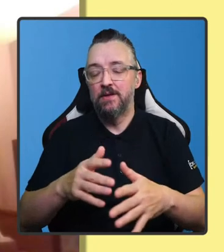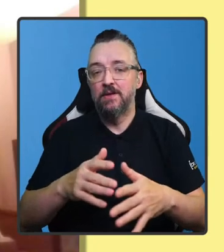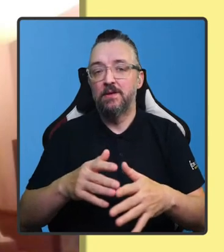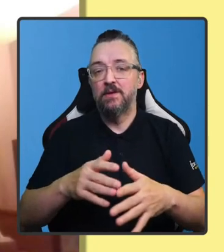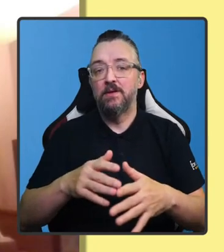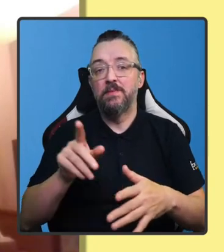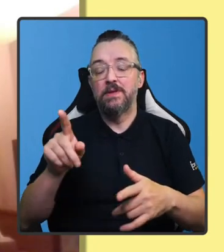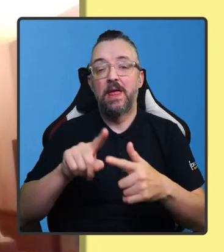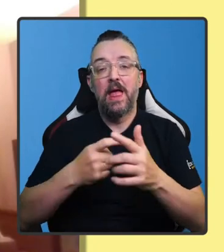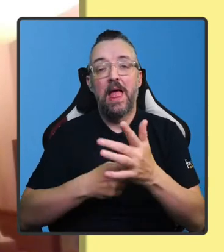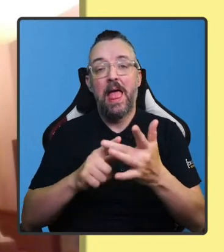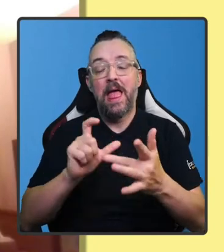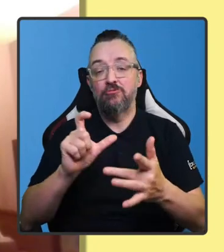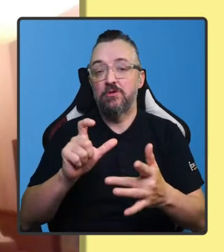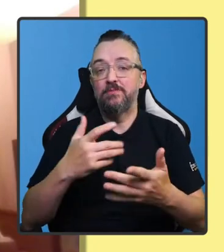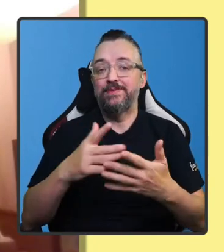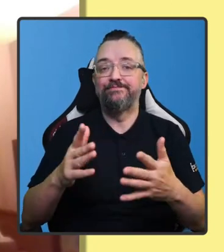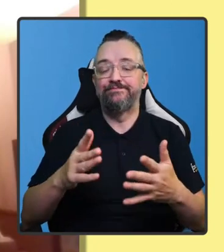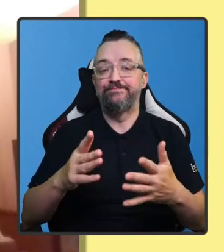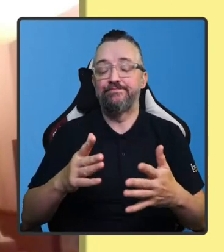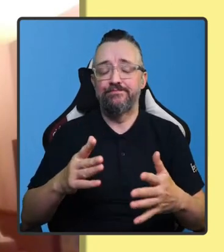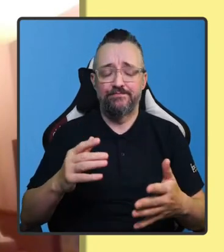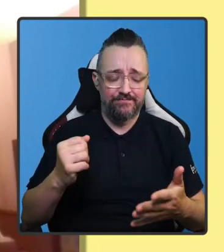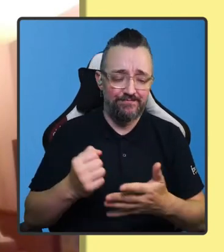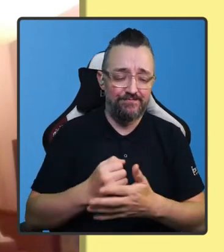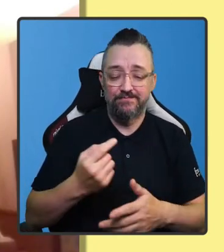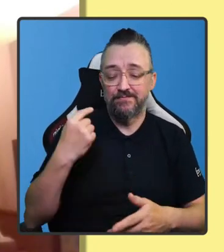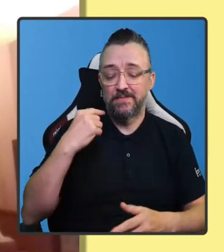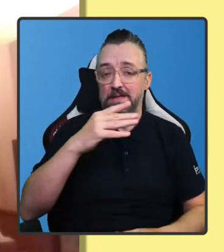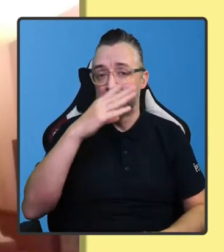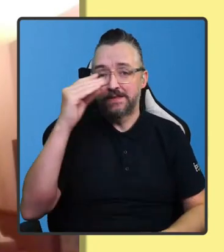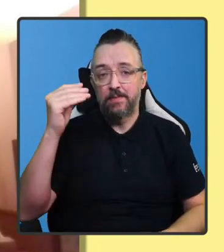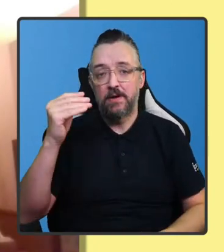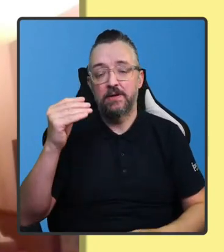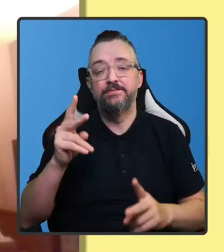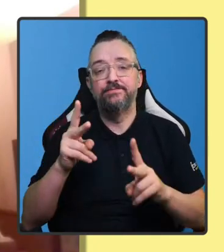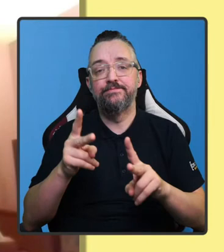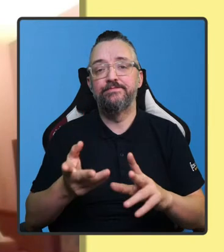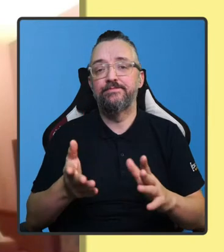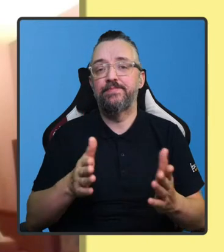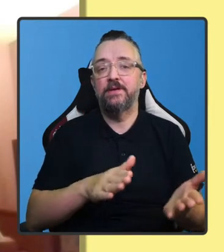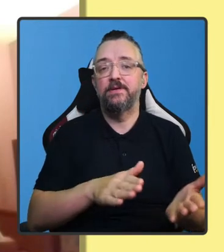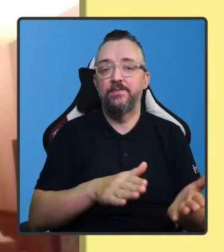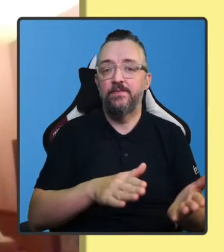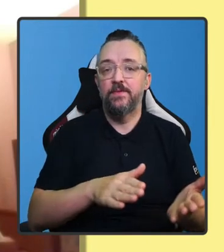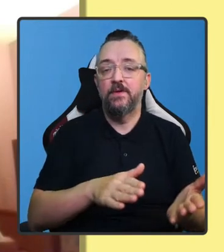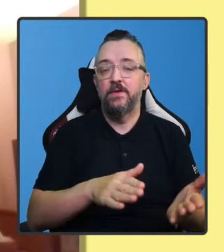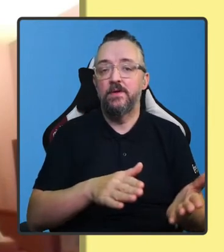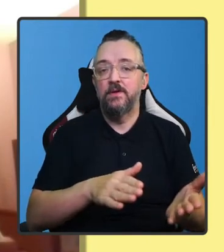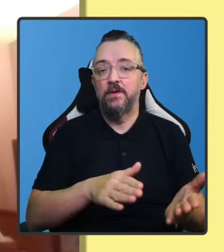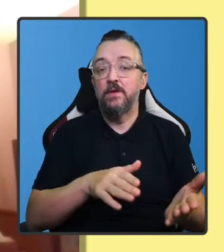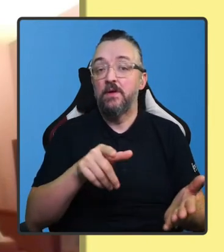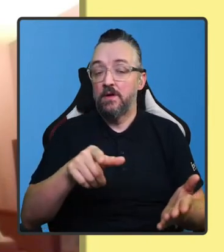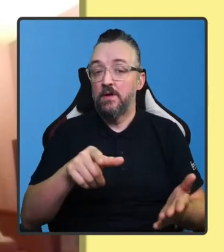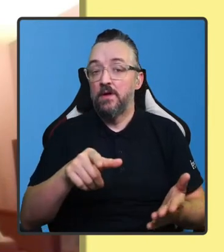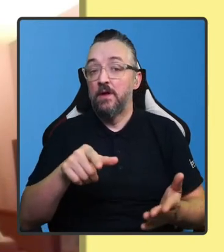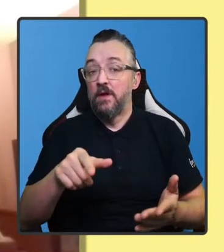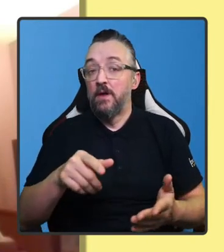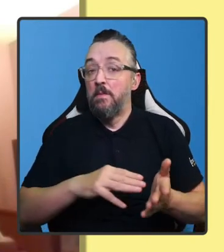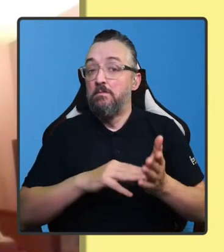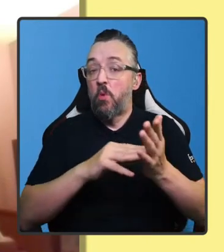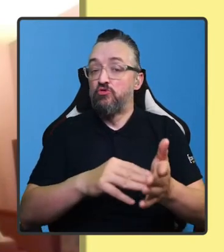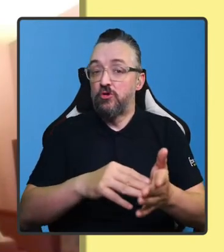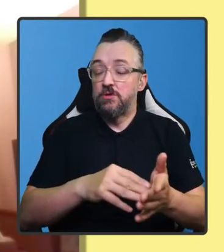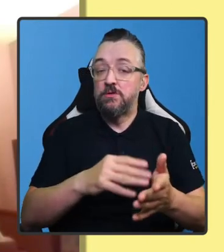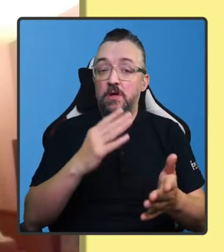Eric tragically lost his life just this past summer. But this motion isn't purely about sentiment. This motion, I think,